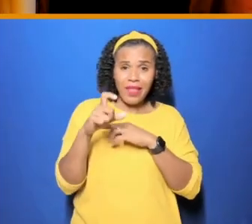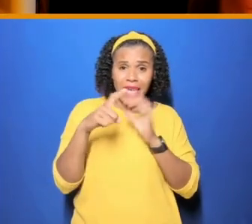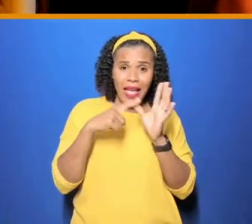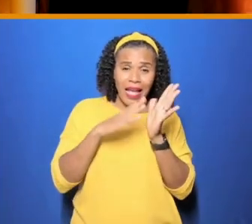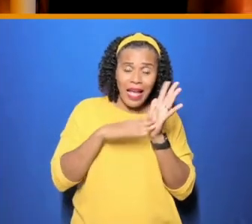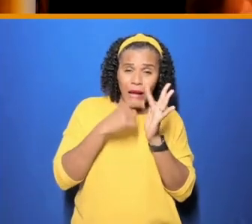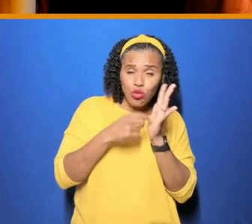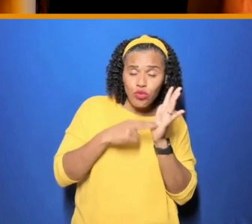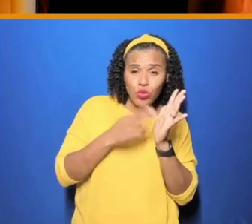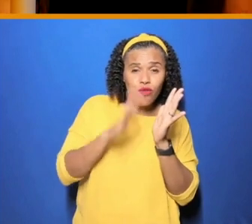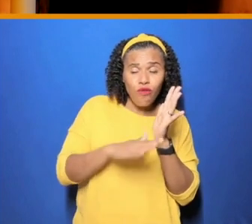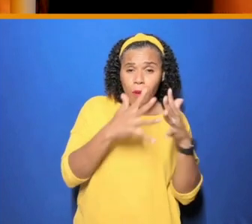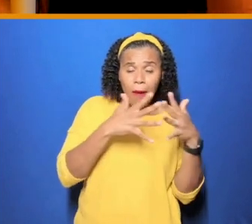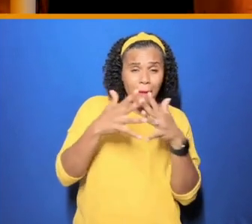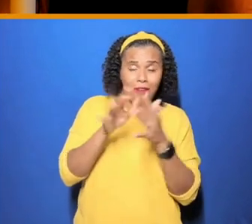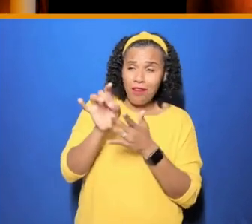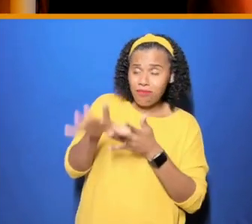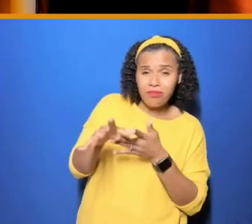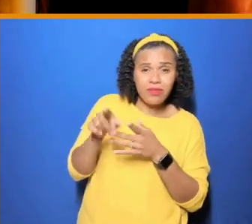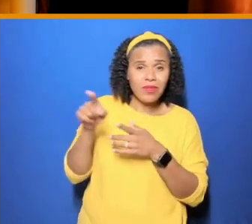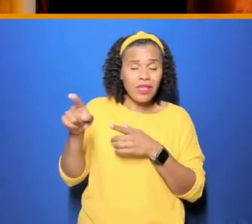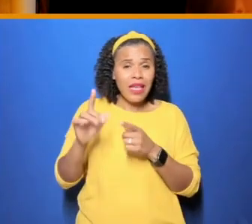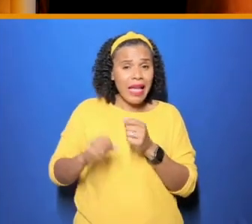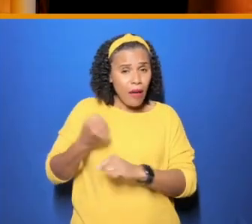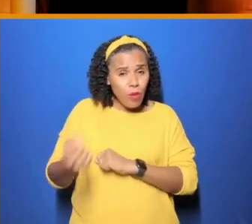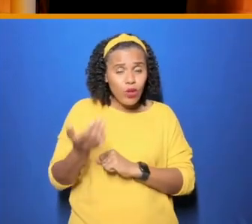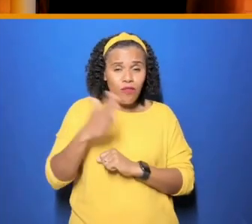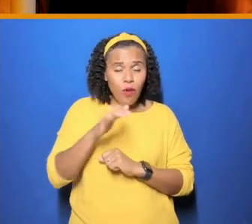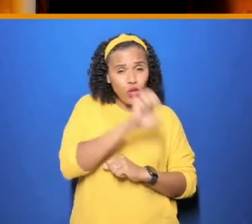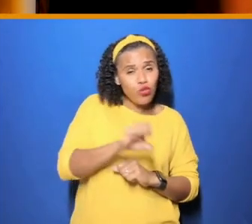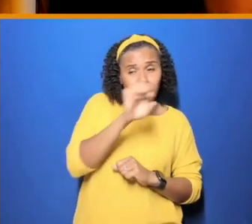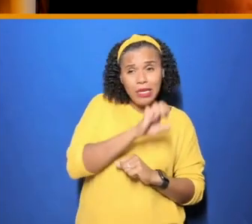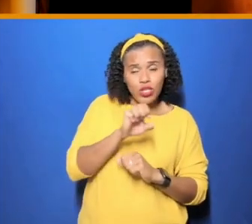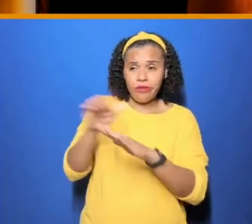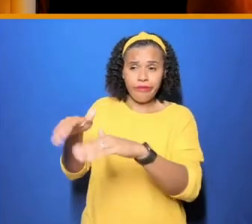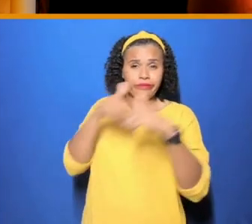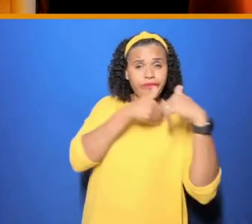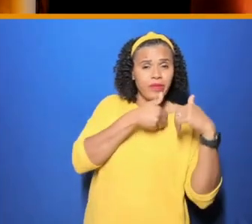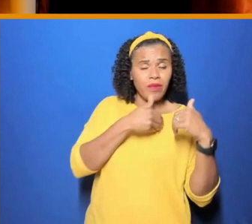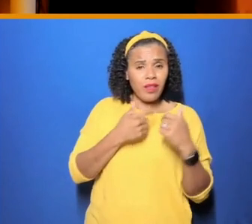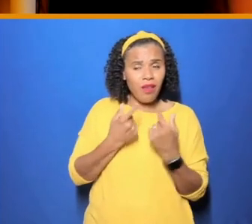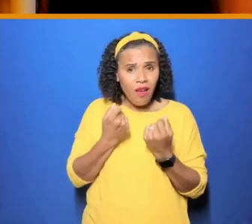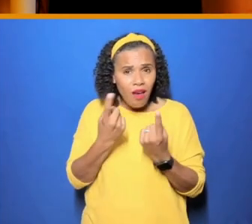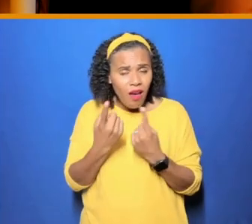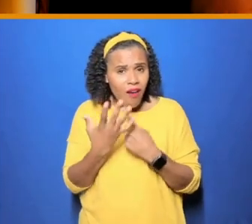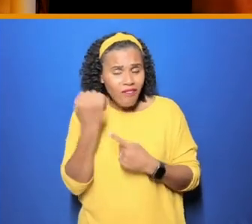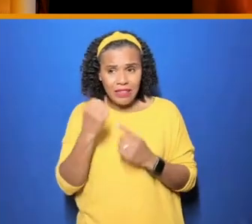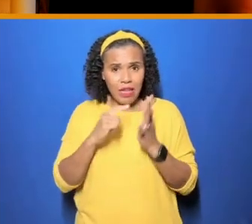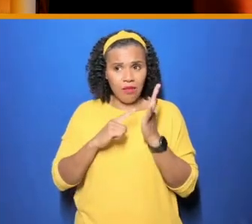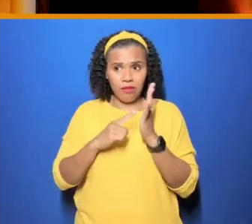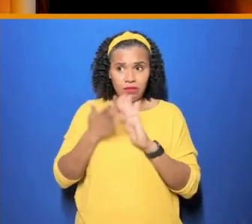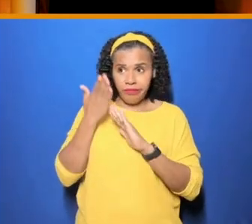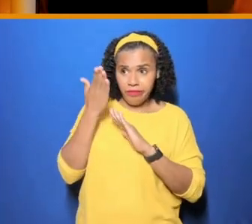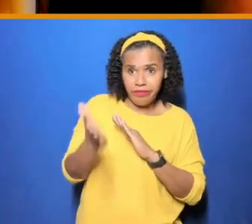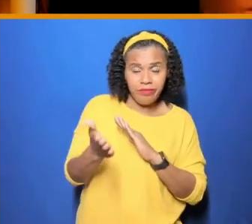States, Cambodia by the European Union. We find that Liz Truss has gone out there and completely